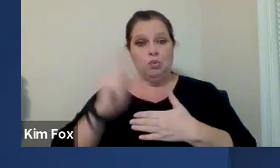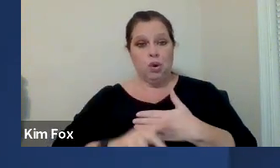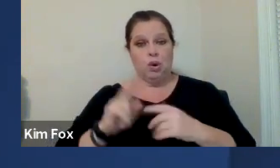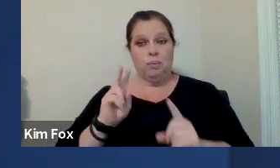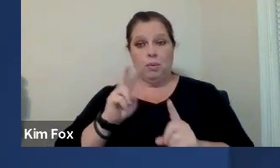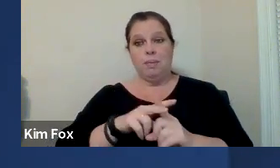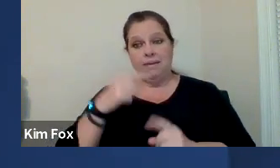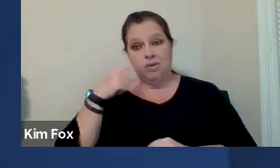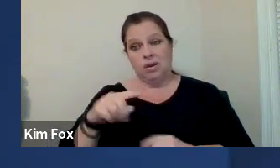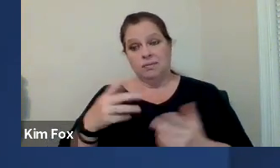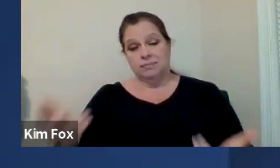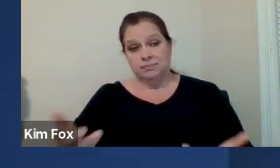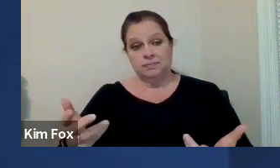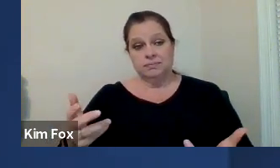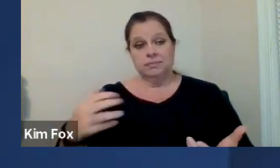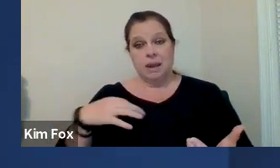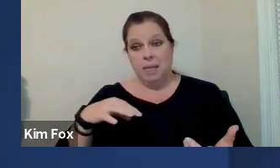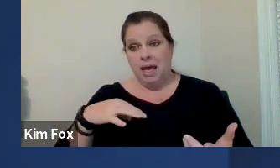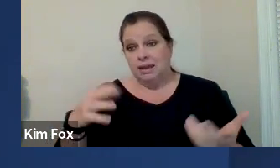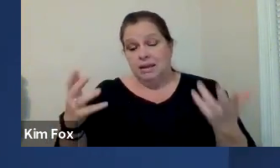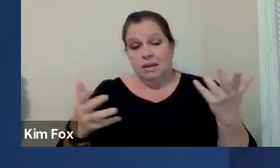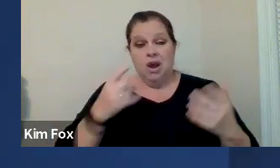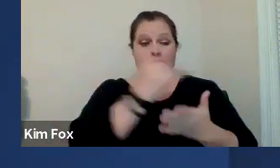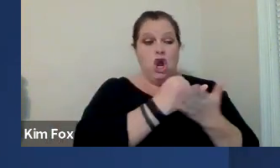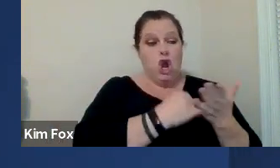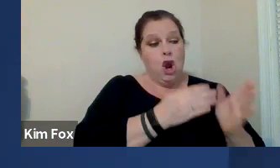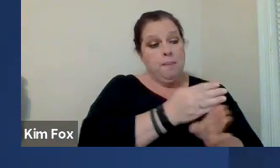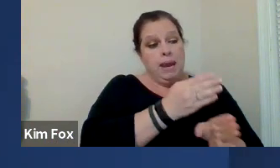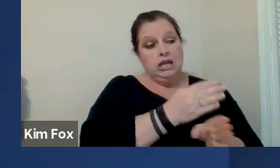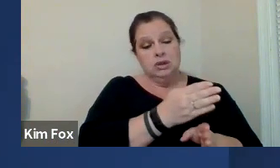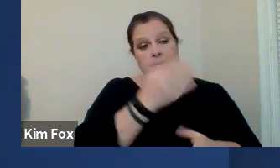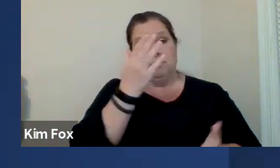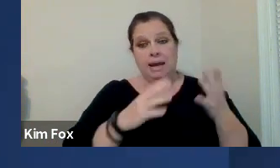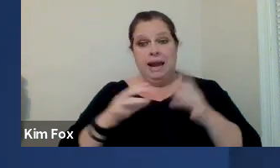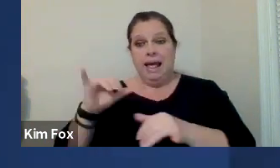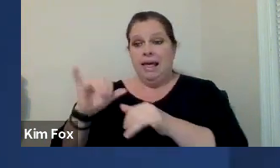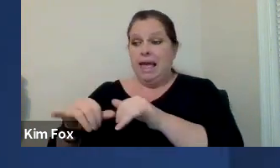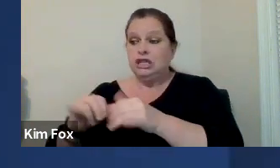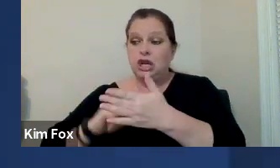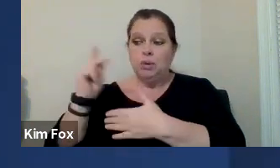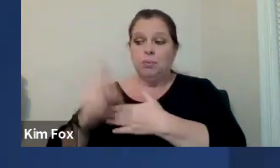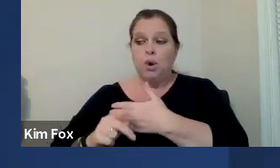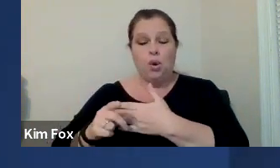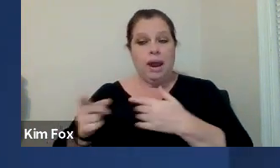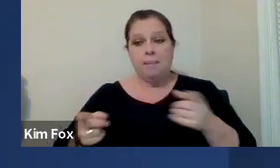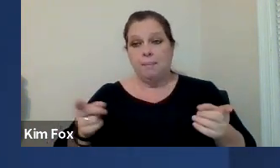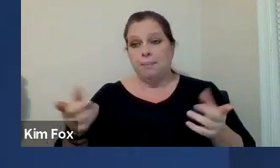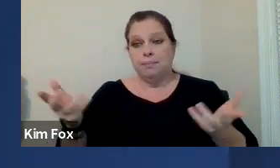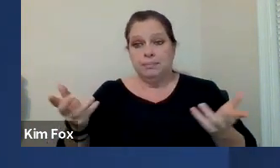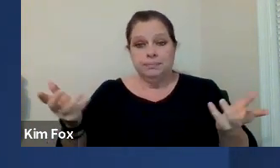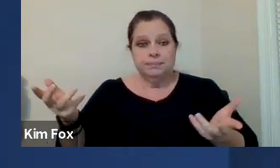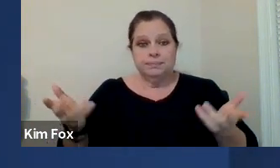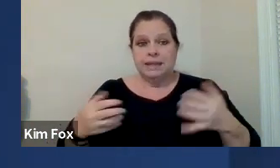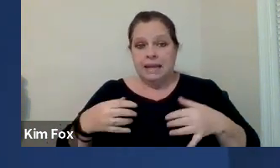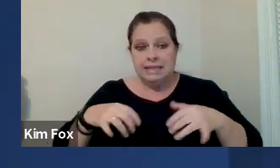apply for. So an art major going to one school may not like the engineer program at another school. So I